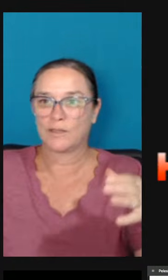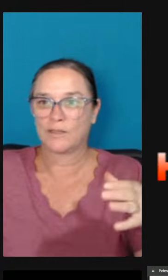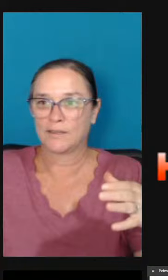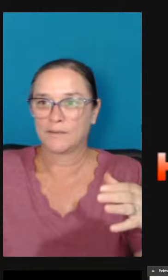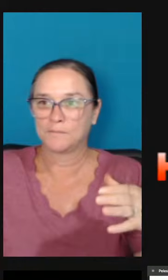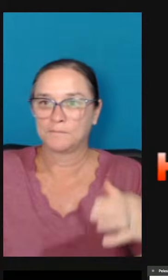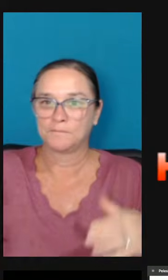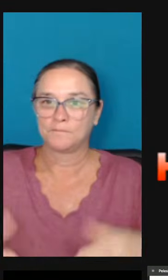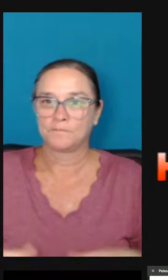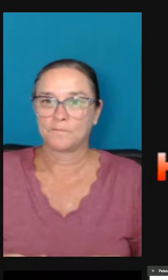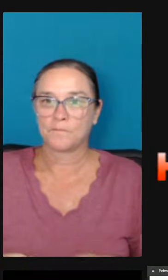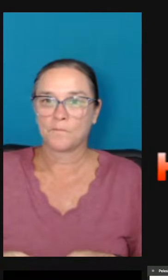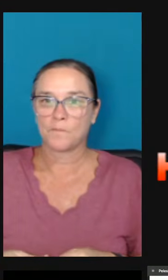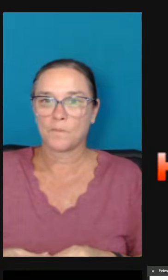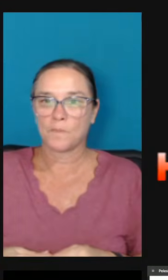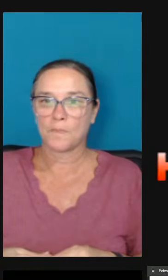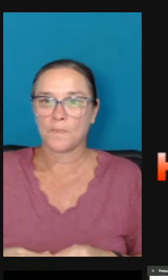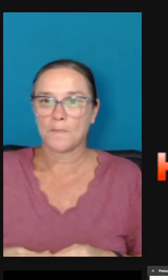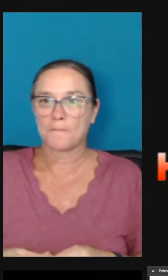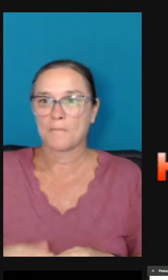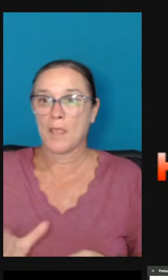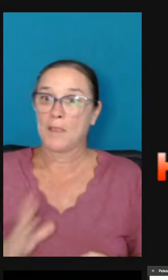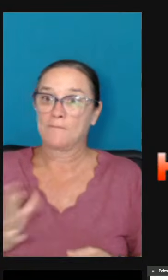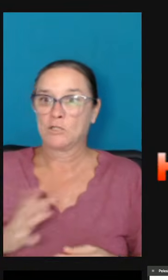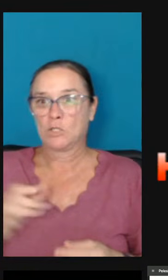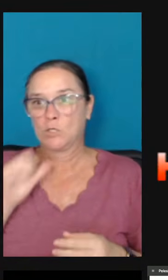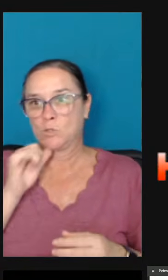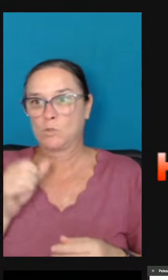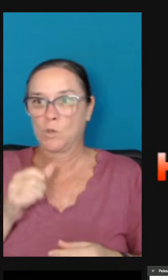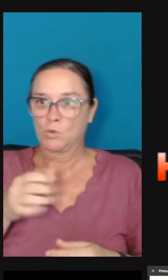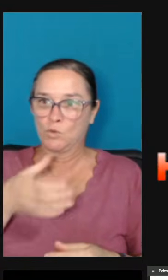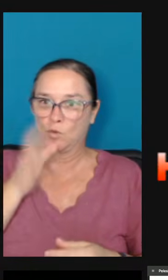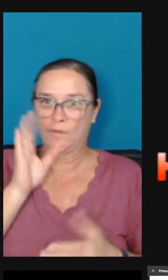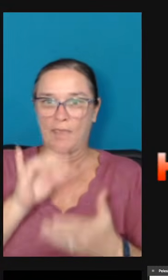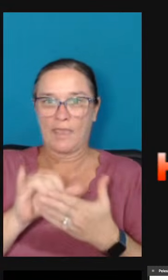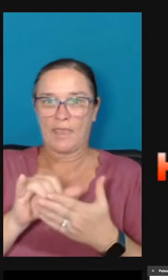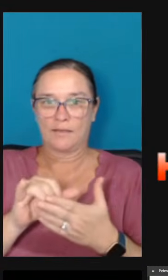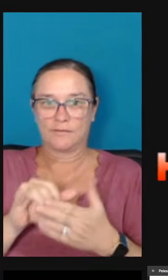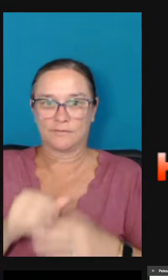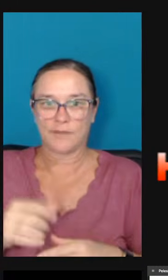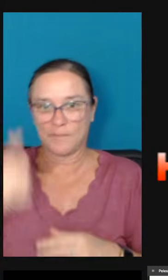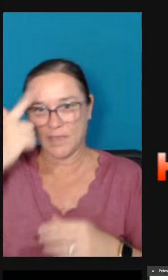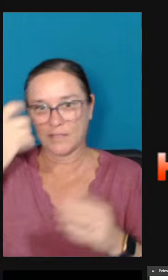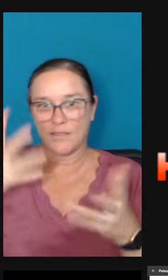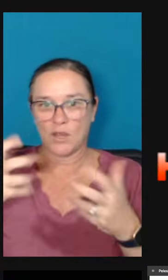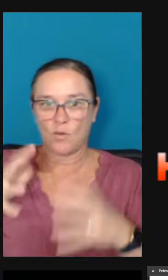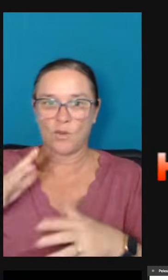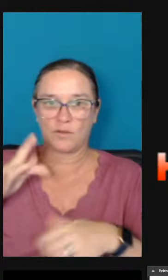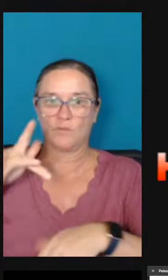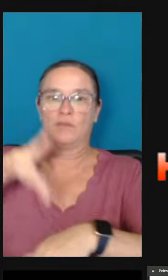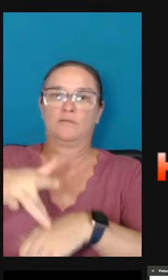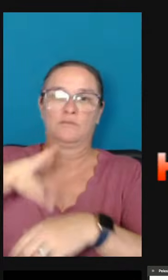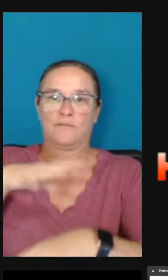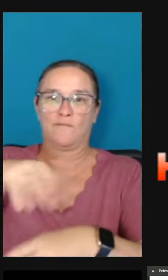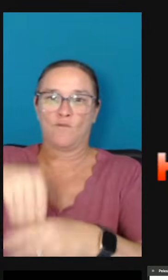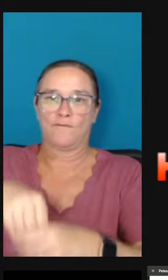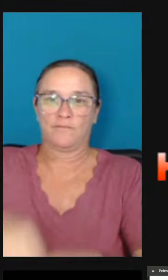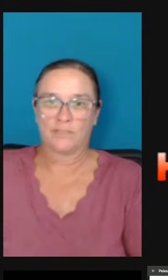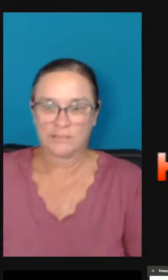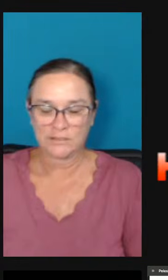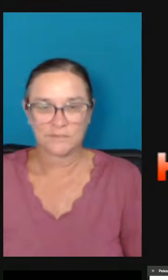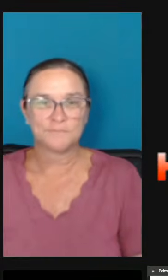But officially don't do it, is what they're saying. You're not going to touch that with their 40-foot pole.